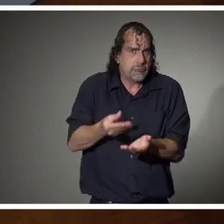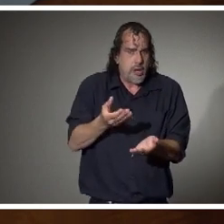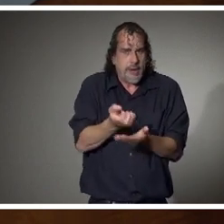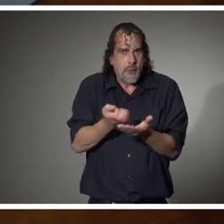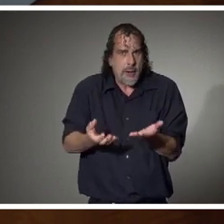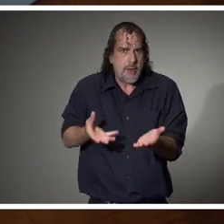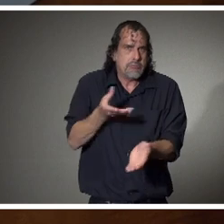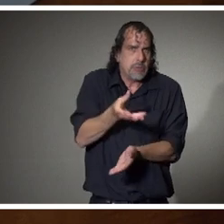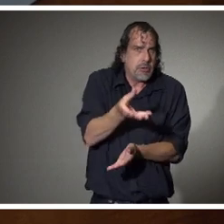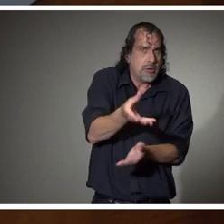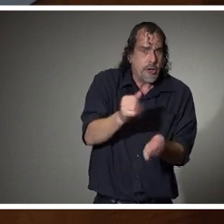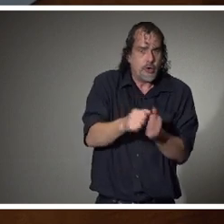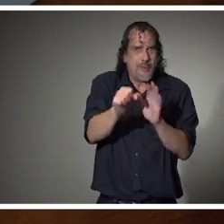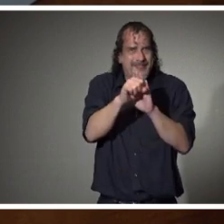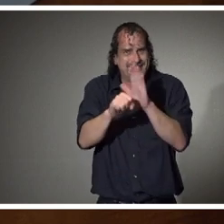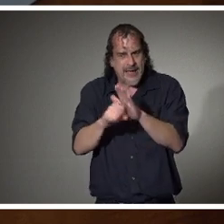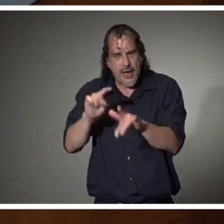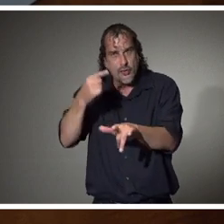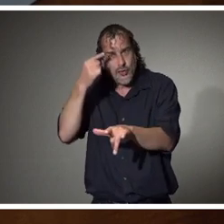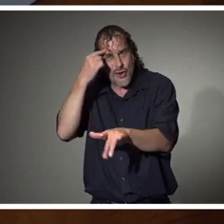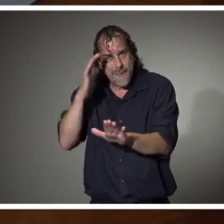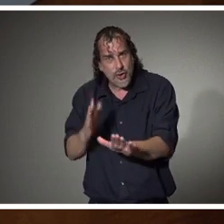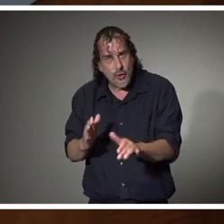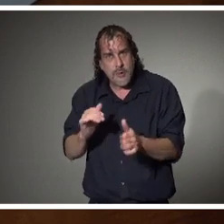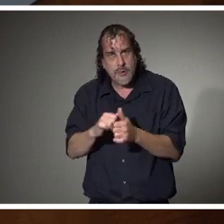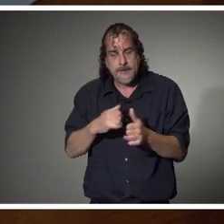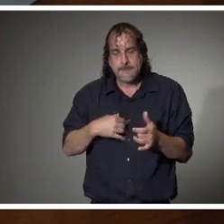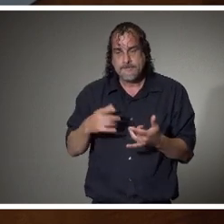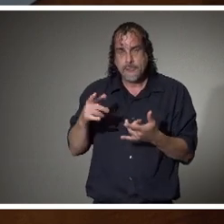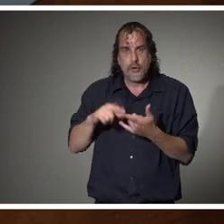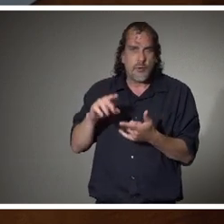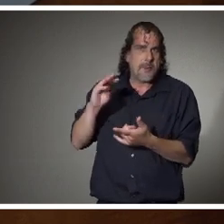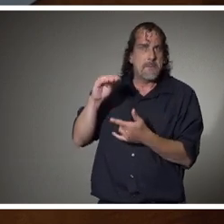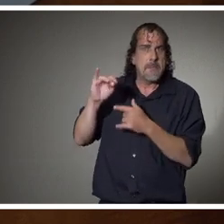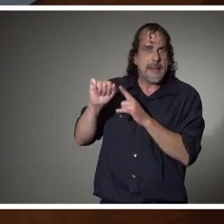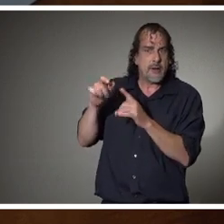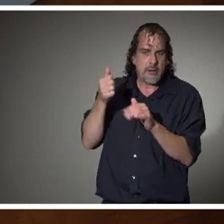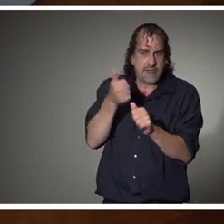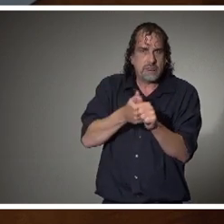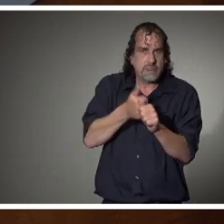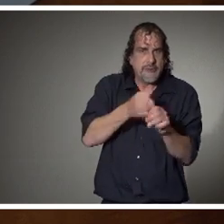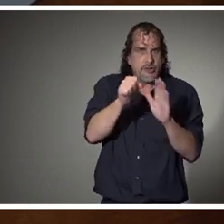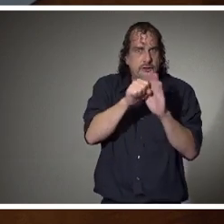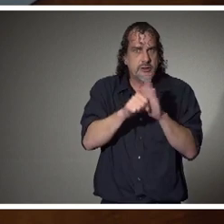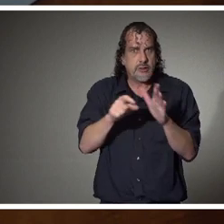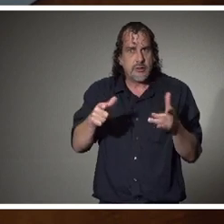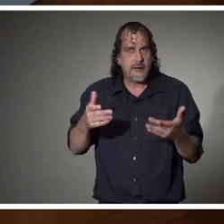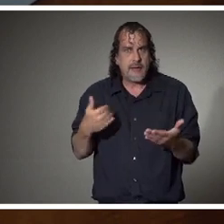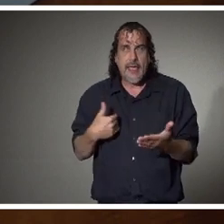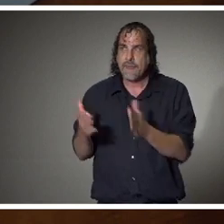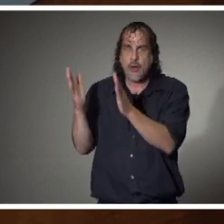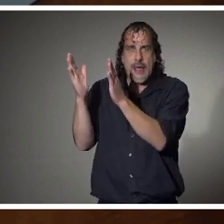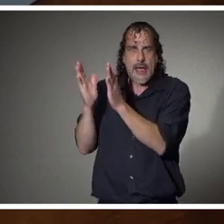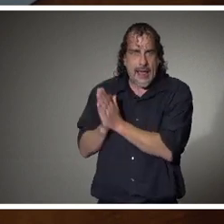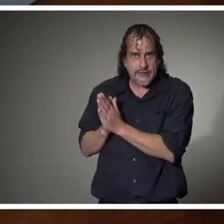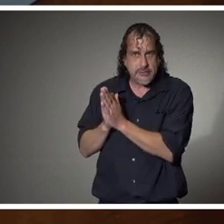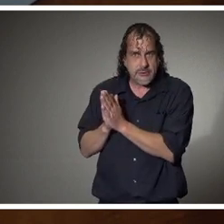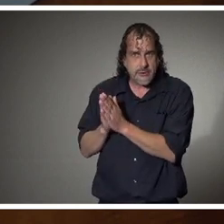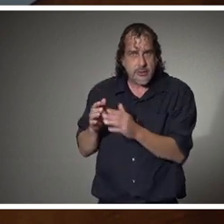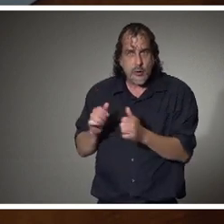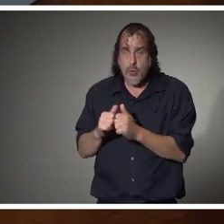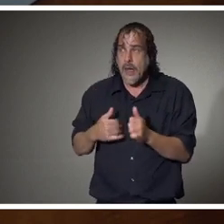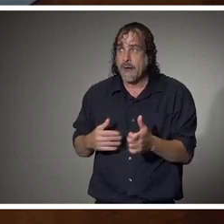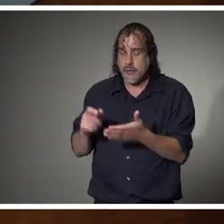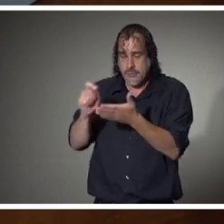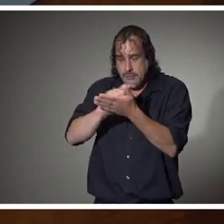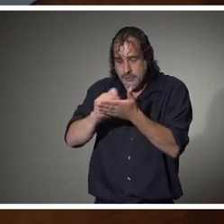governors, and specifically the director of the Emergency Management Agency in each state, typically have to ask. We have to actually put our